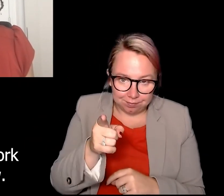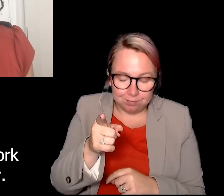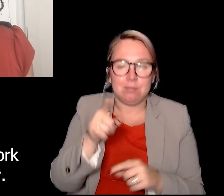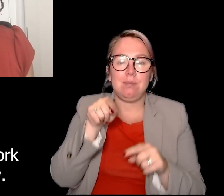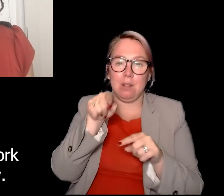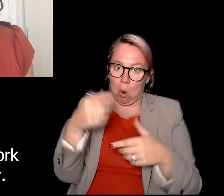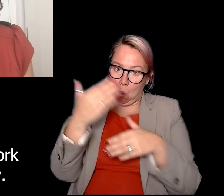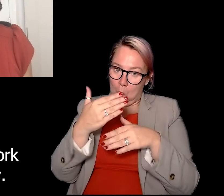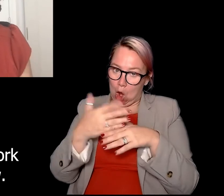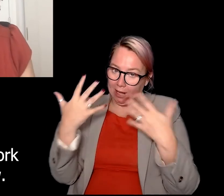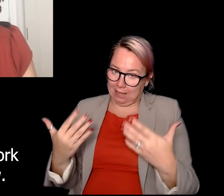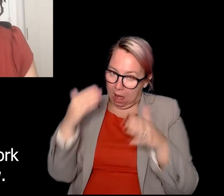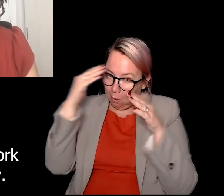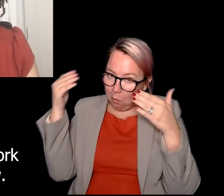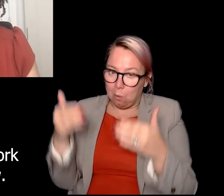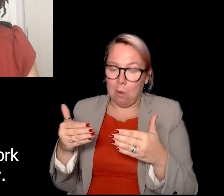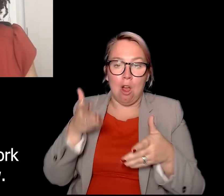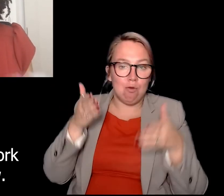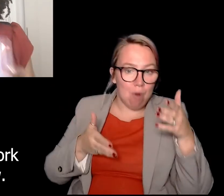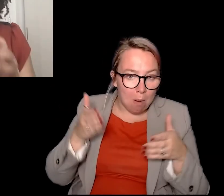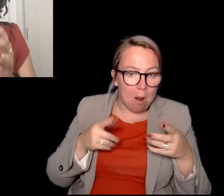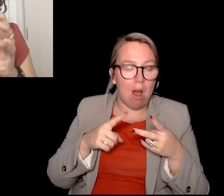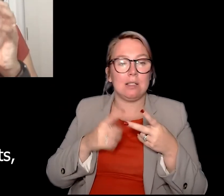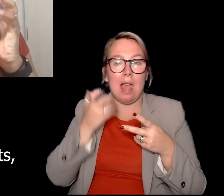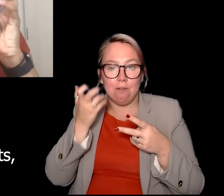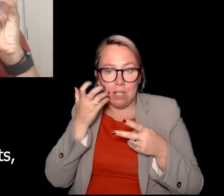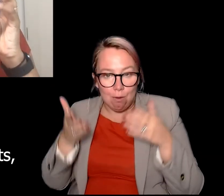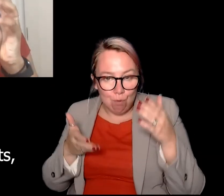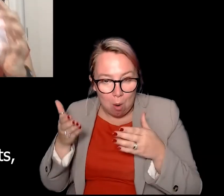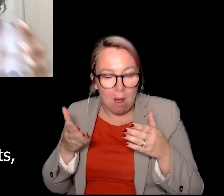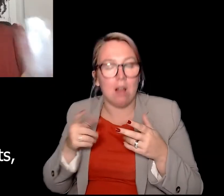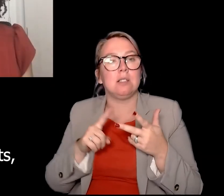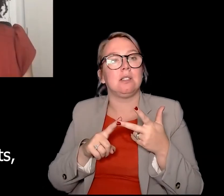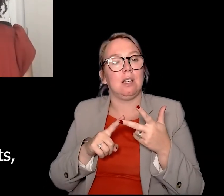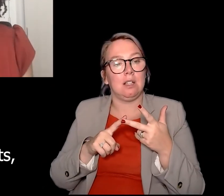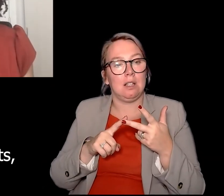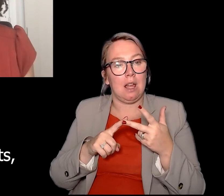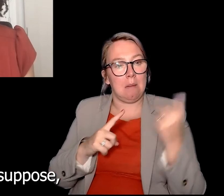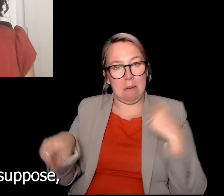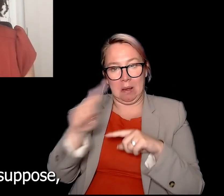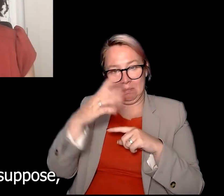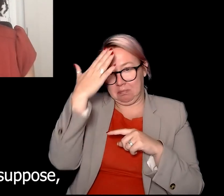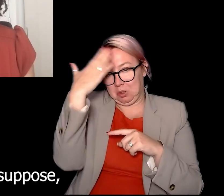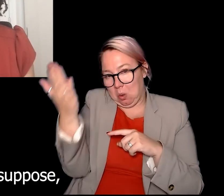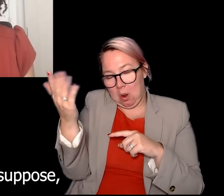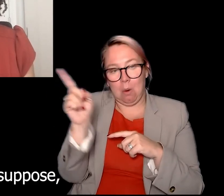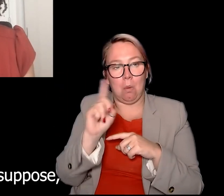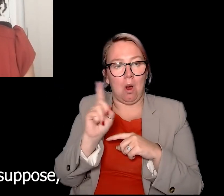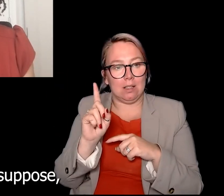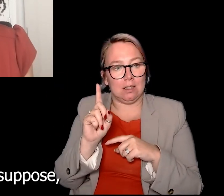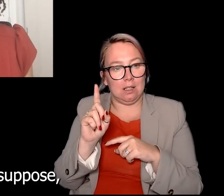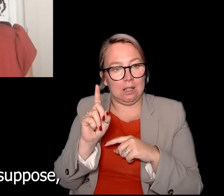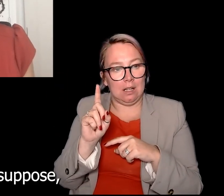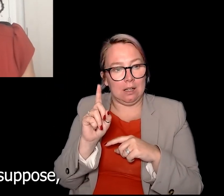So let's zoom into your work that you do right now. Robots, everyday robots, as you mentioned. I mean, for those